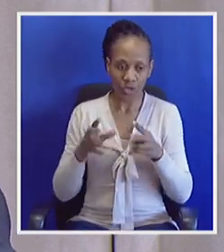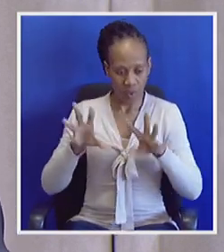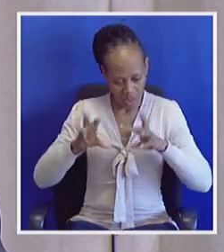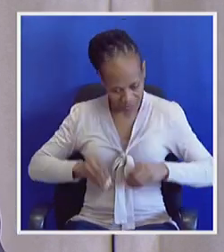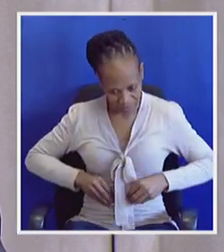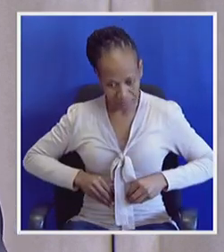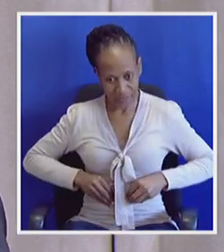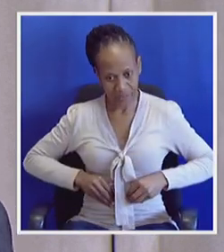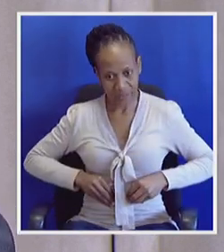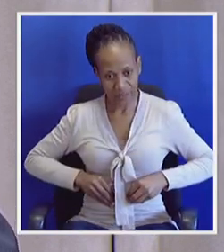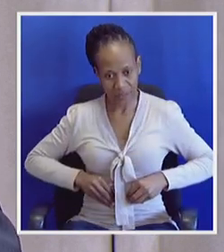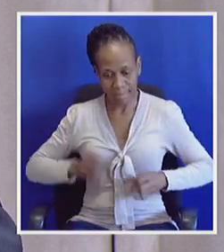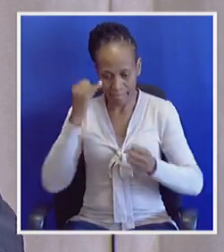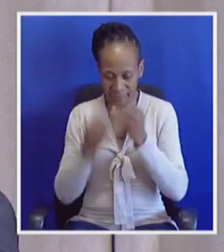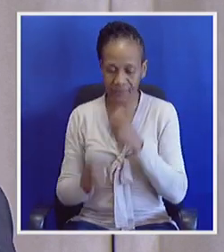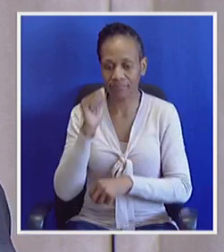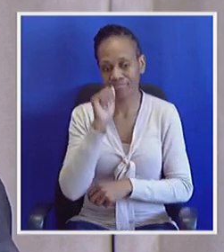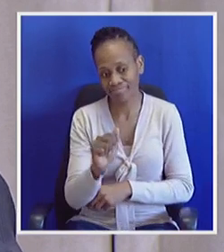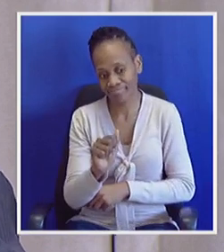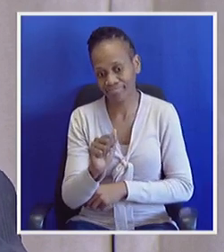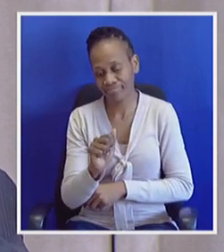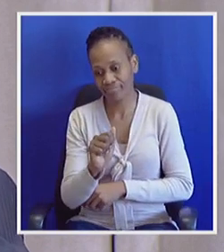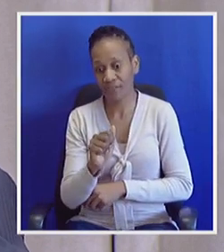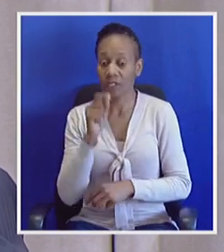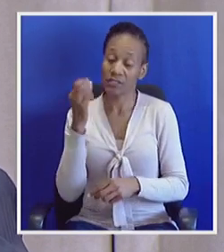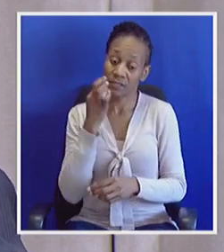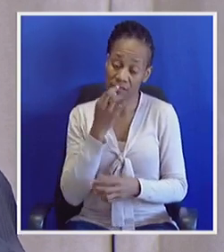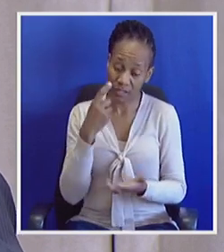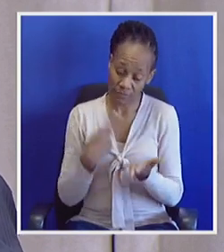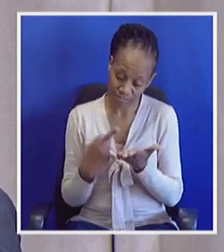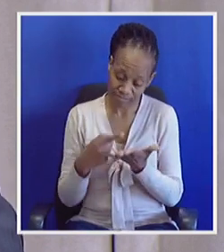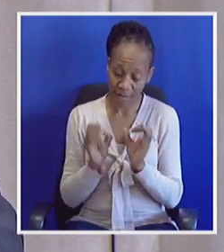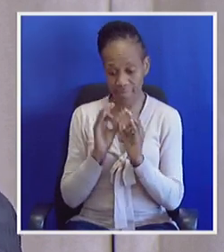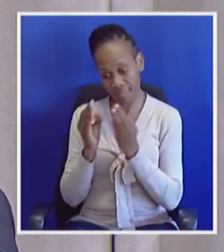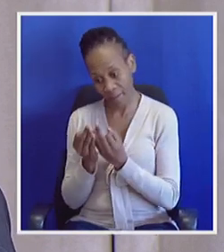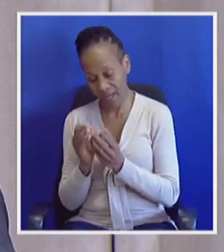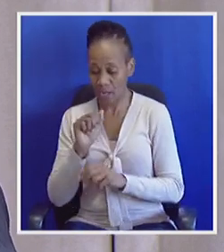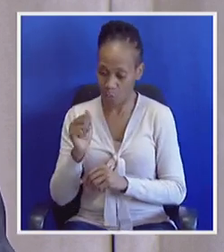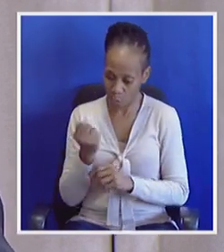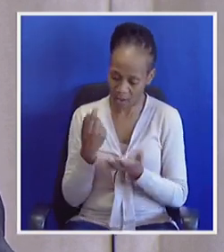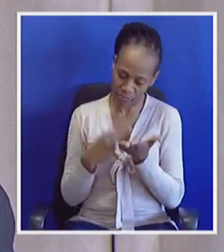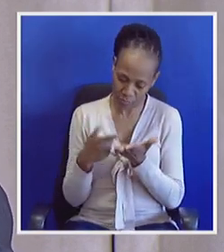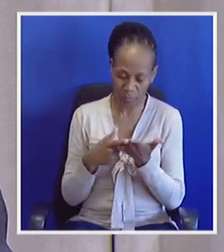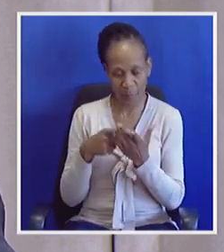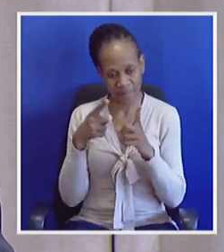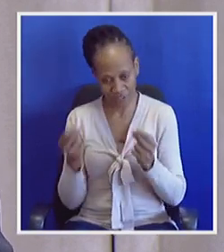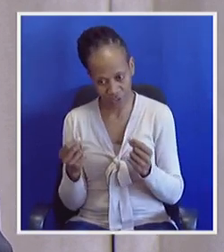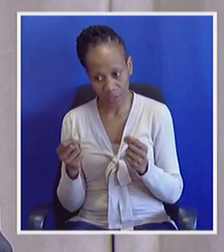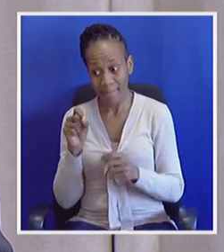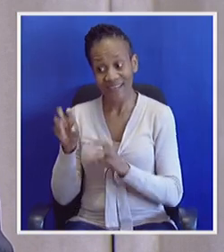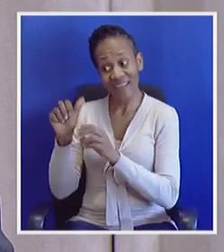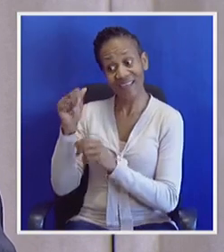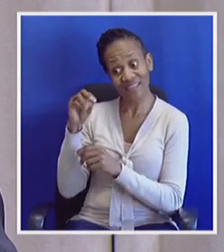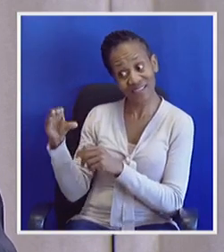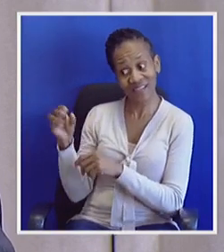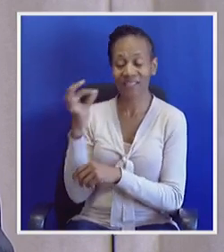accountability. And they said, you even said you've discussed it with your family, with your wife. And they said, as far as we are